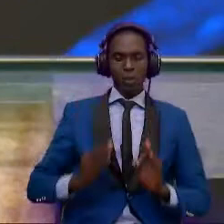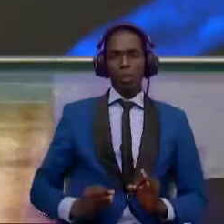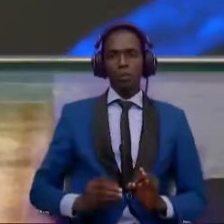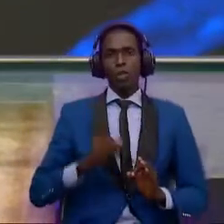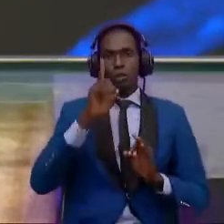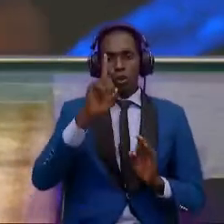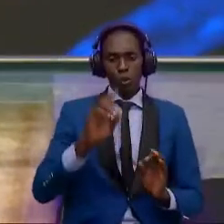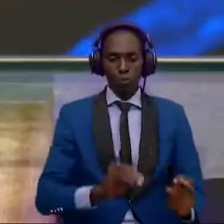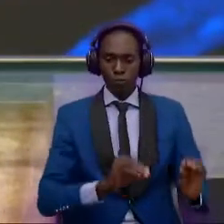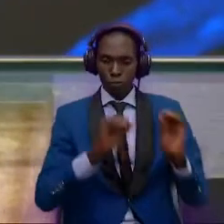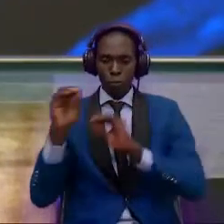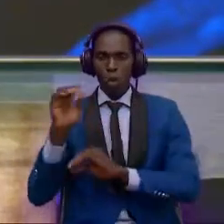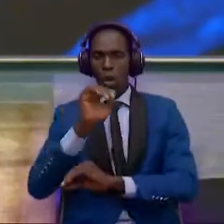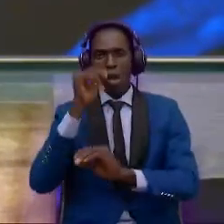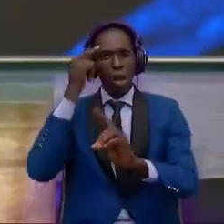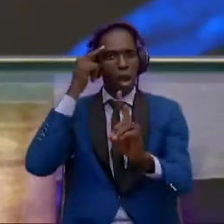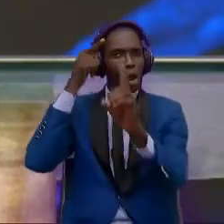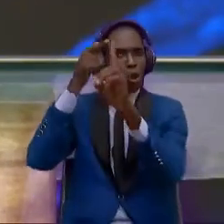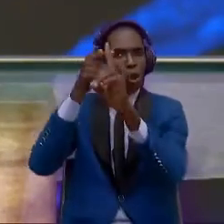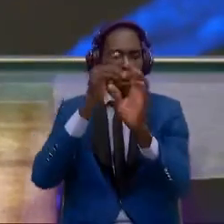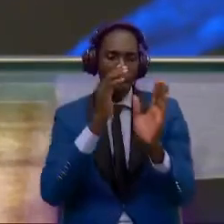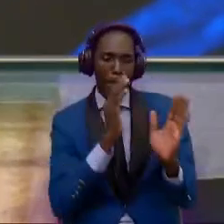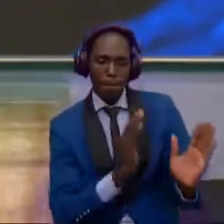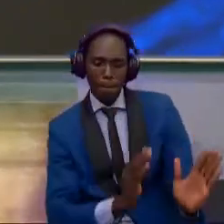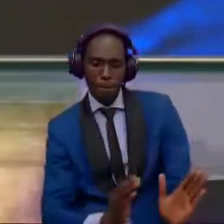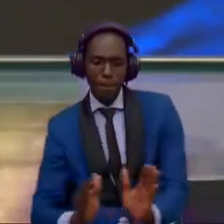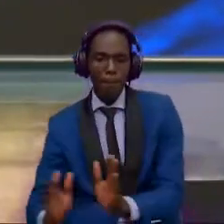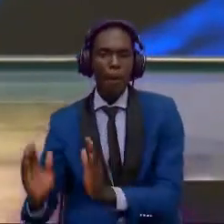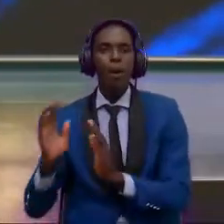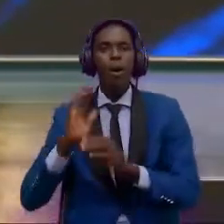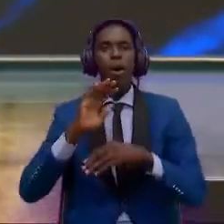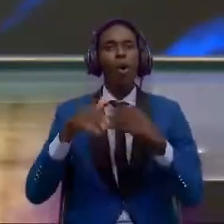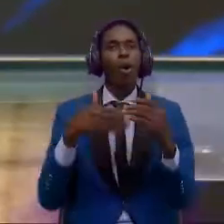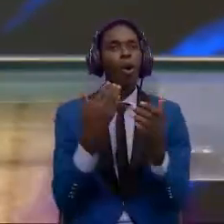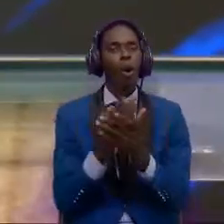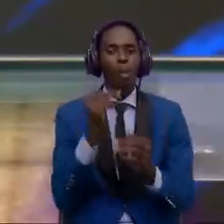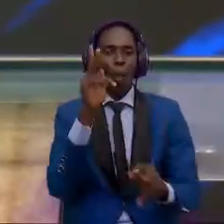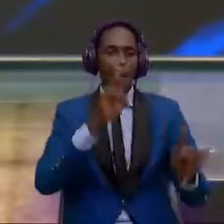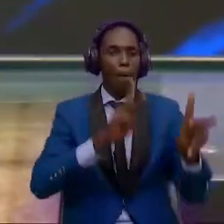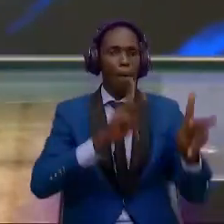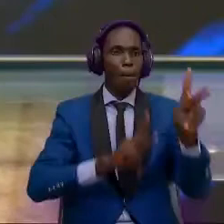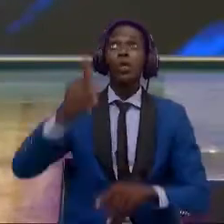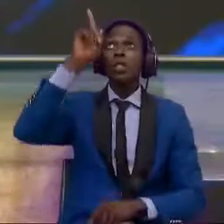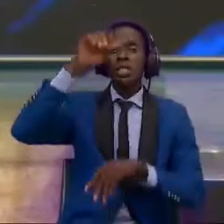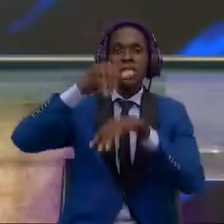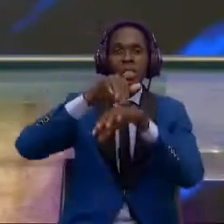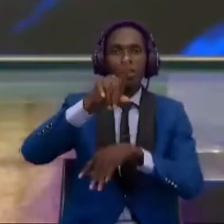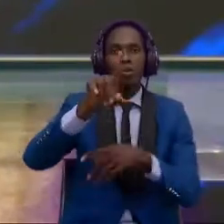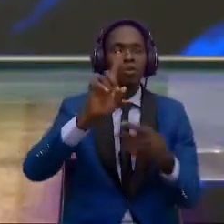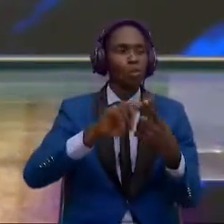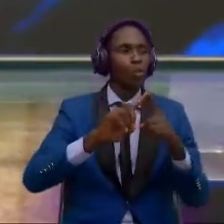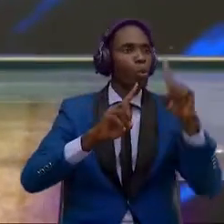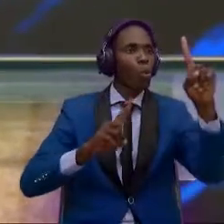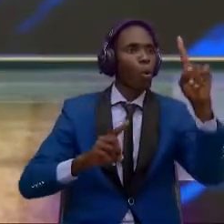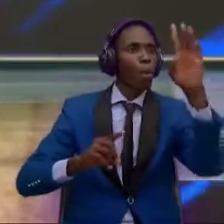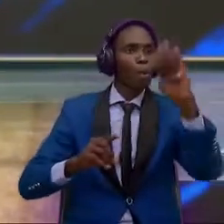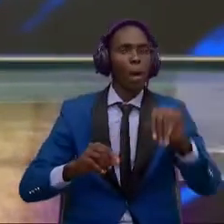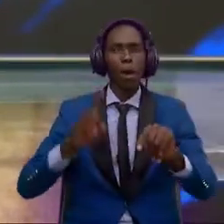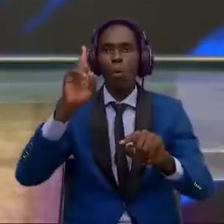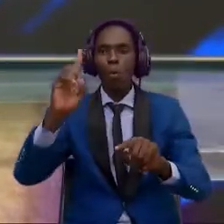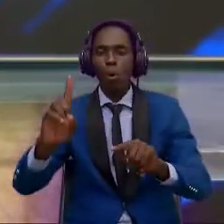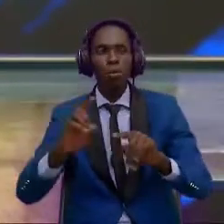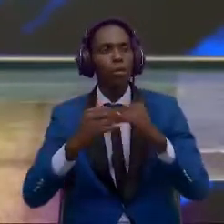a goal and you plan. All the people he has sent you to, one by one, and continent